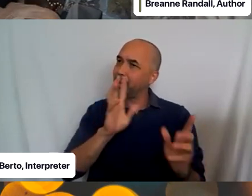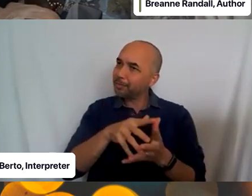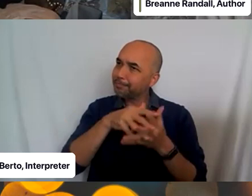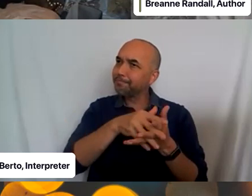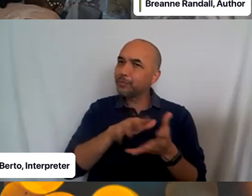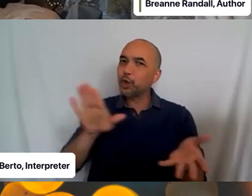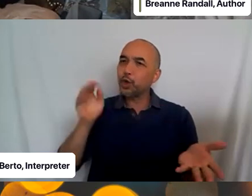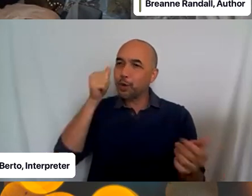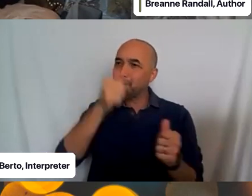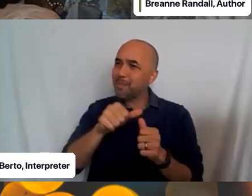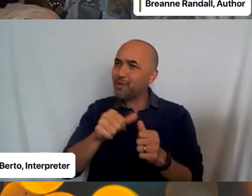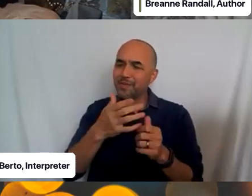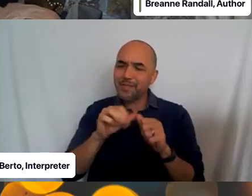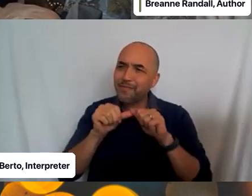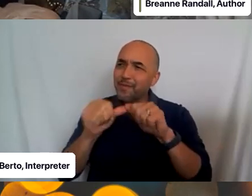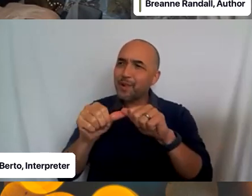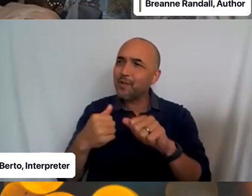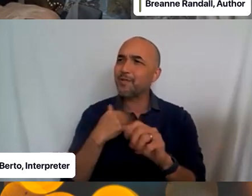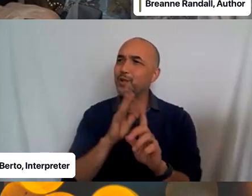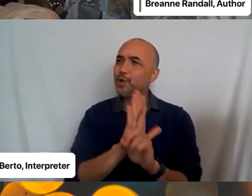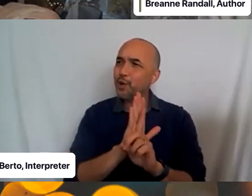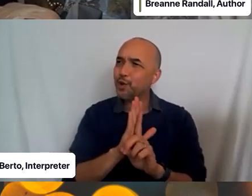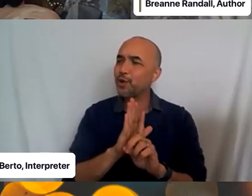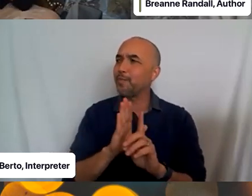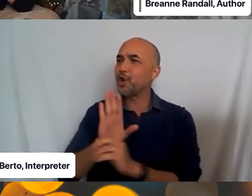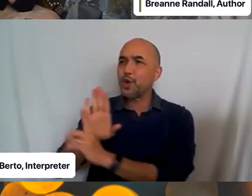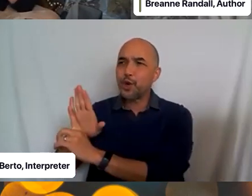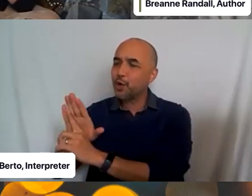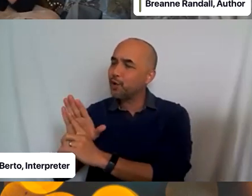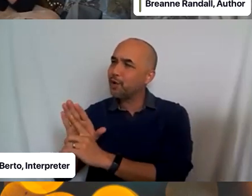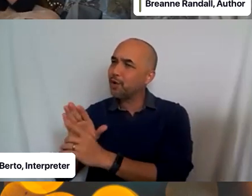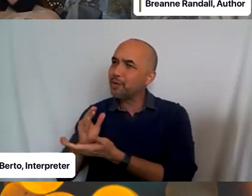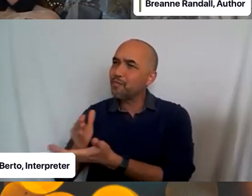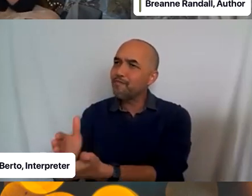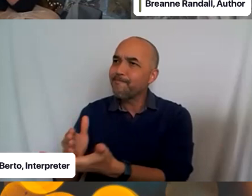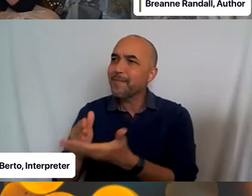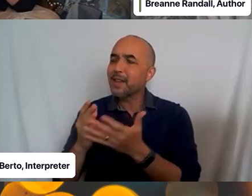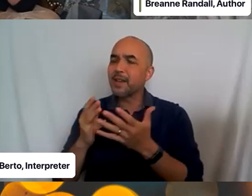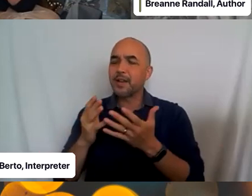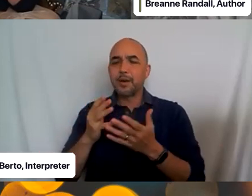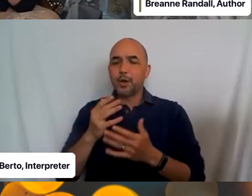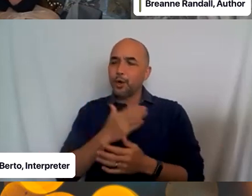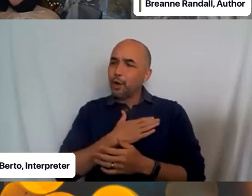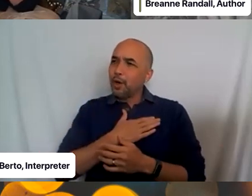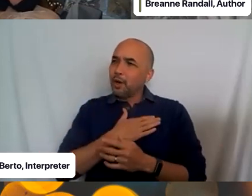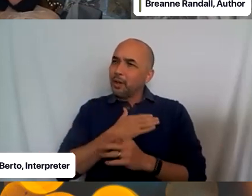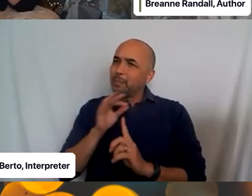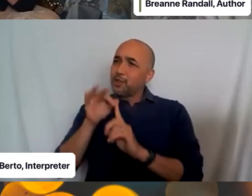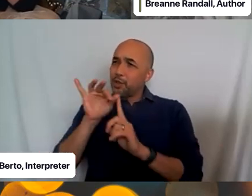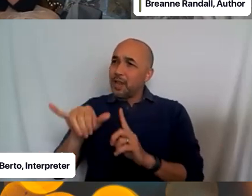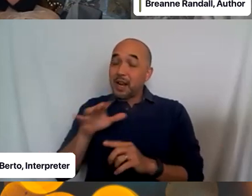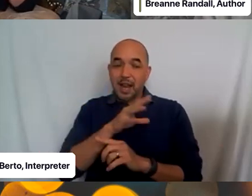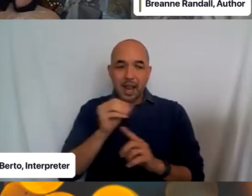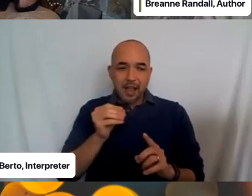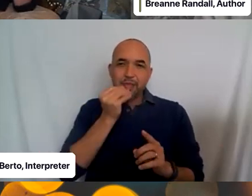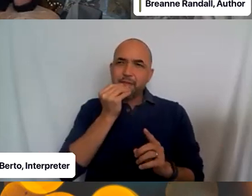have a recipes in a book in such a beautiful way. I think that's really special. And they are really comforting. I'm